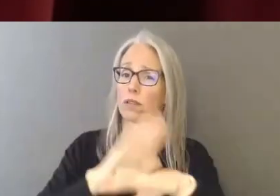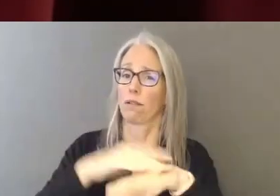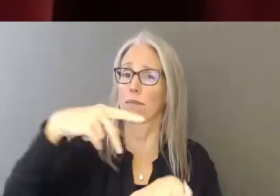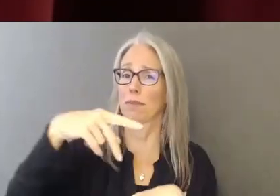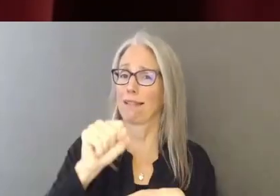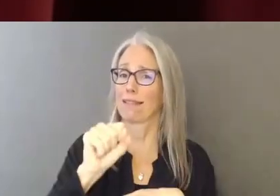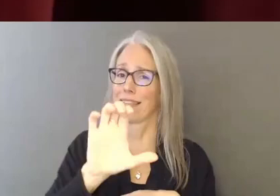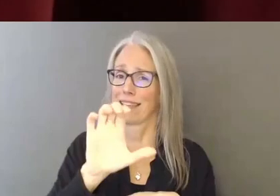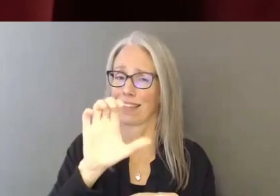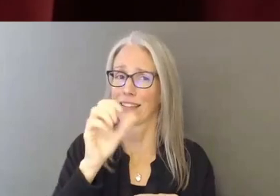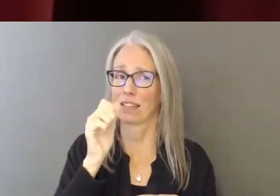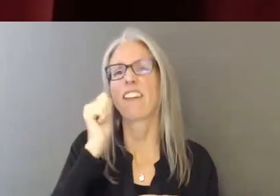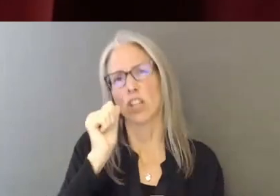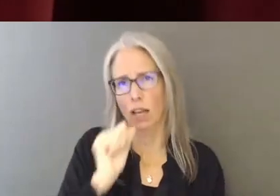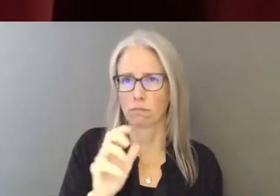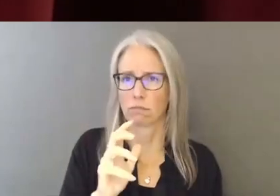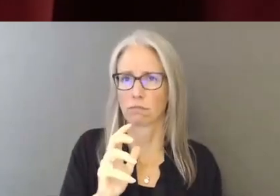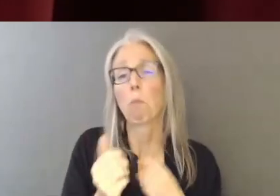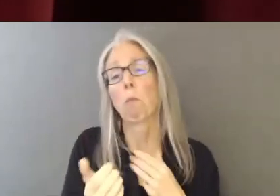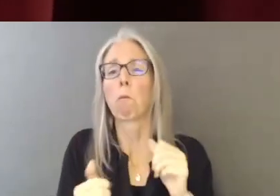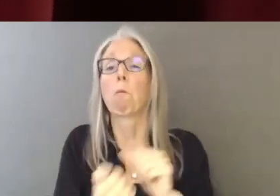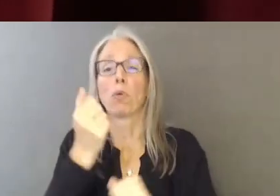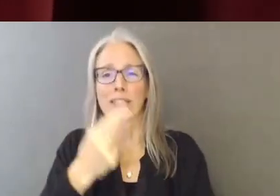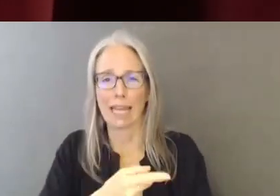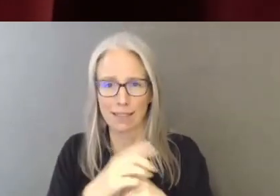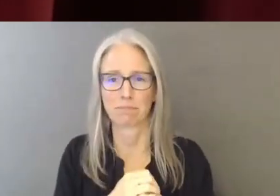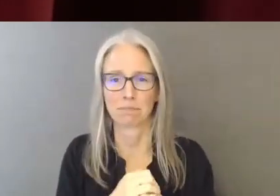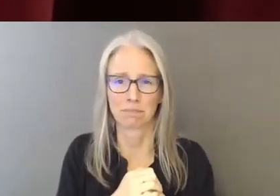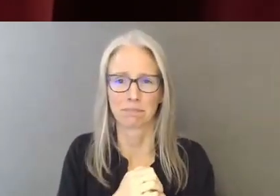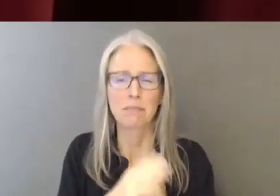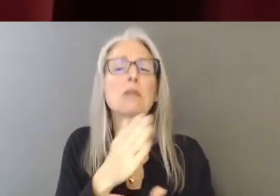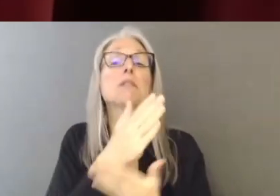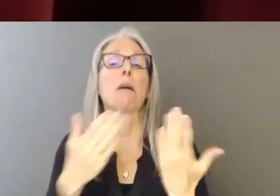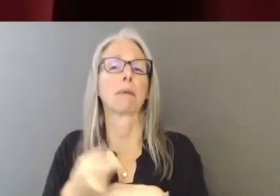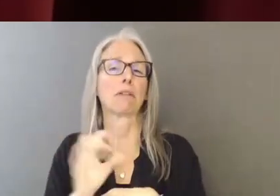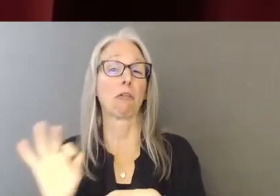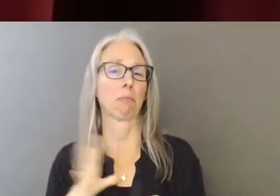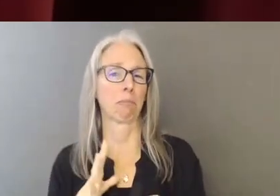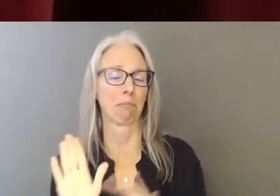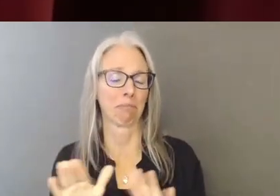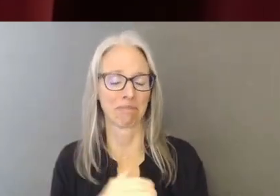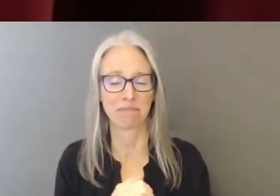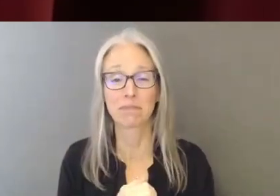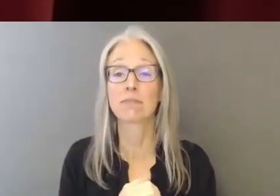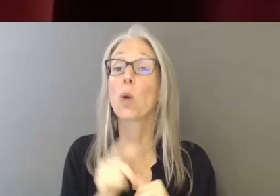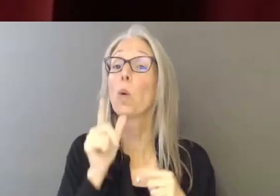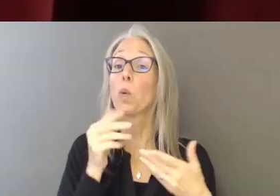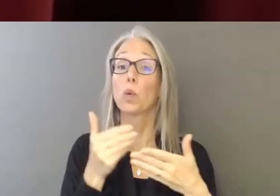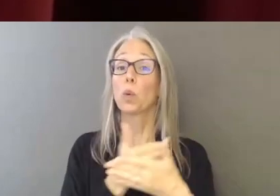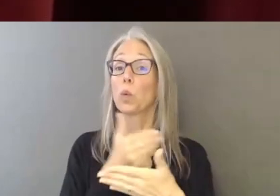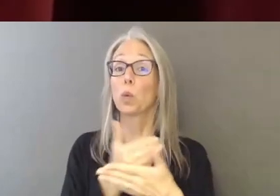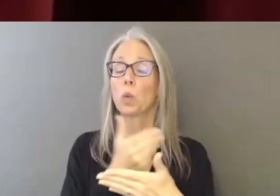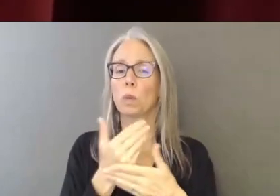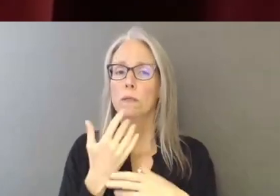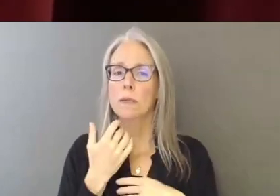think, focus on PSC most days. And we will give you a vacation day. For those who are new, please don't be